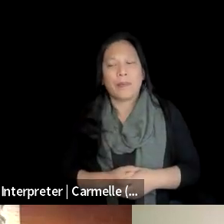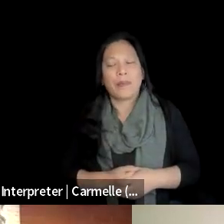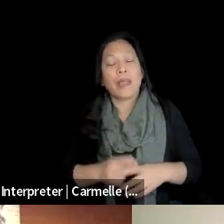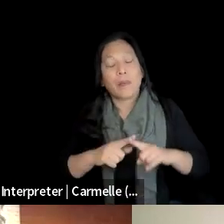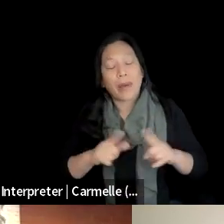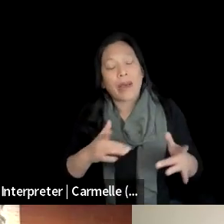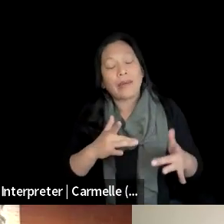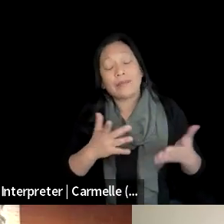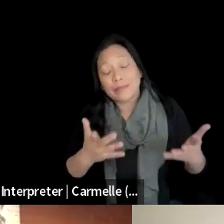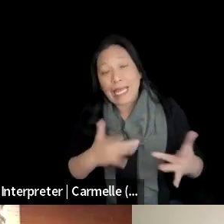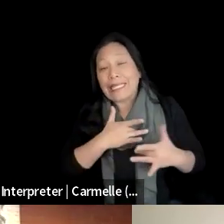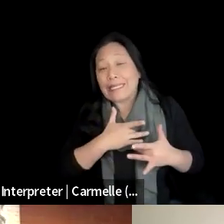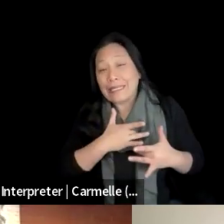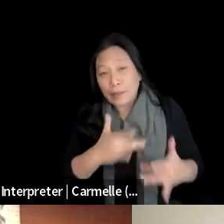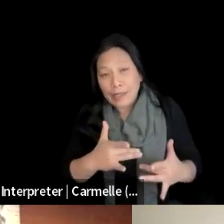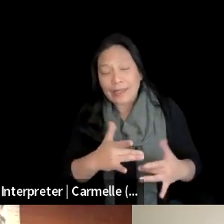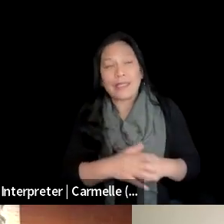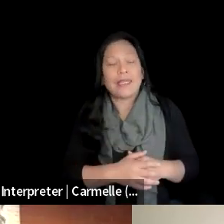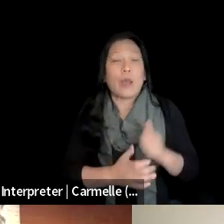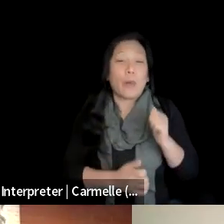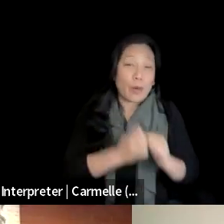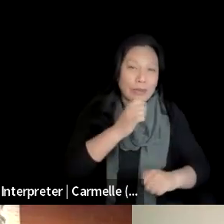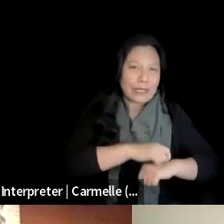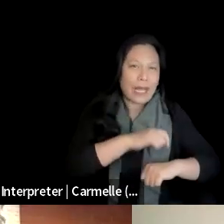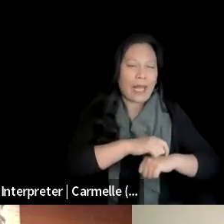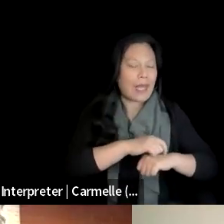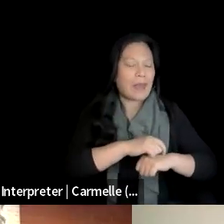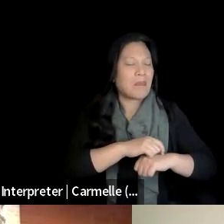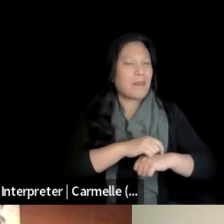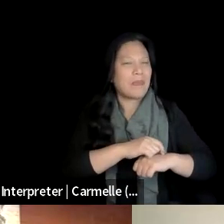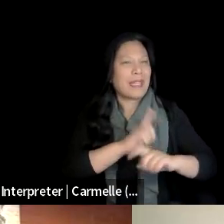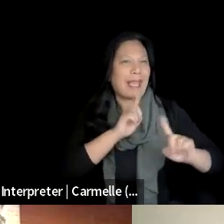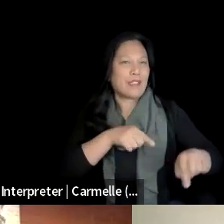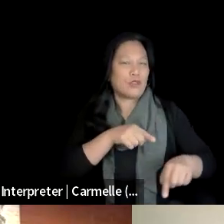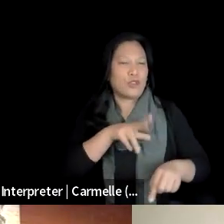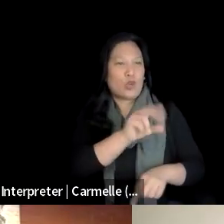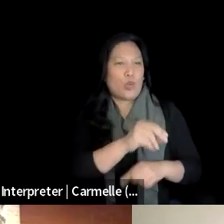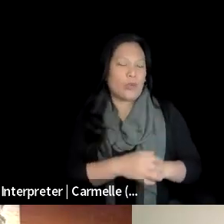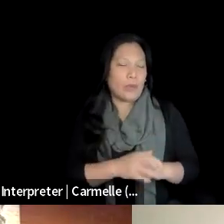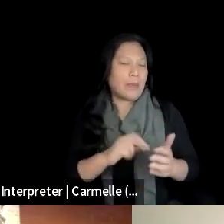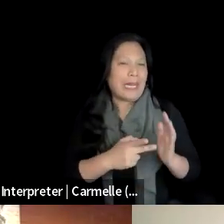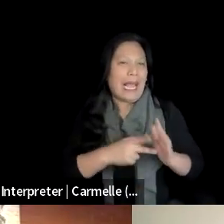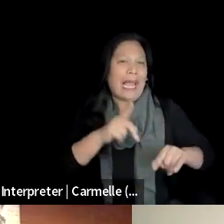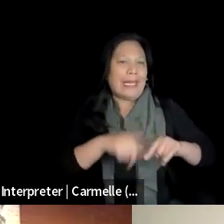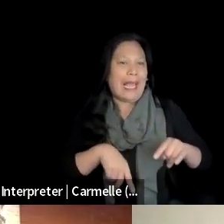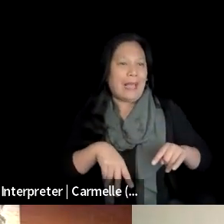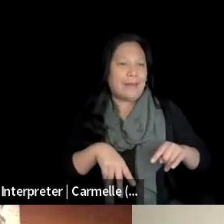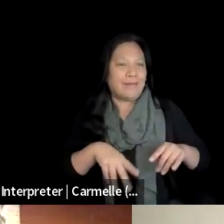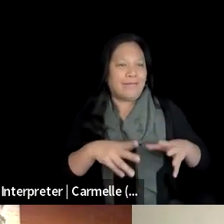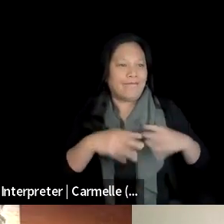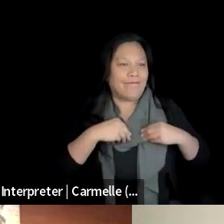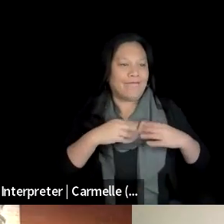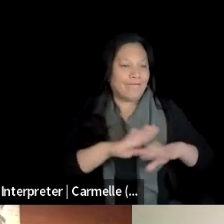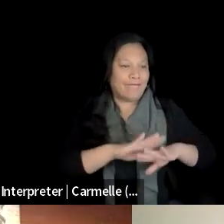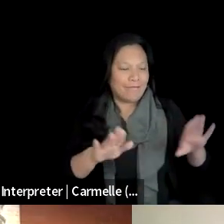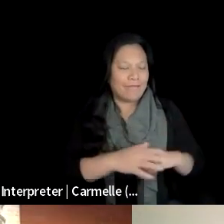if the answer is like, no, you cannot. I'm at a point now in my career where, yeah, again, it's hard to do, you know, it's